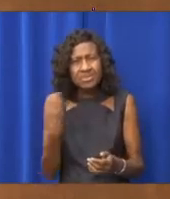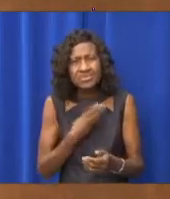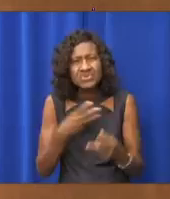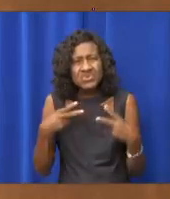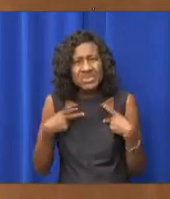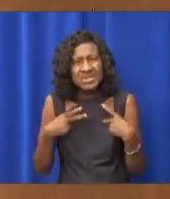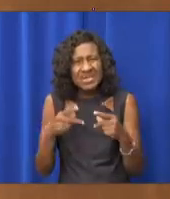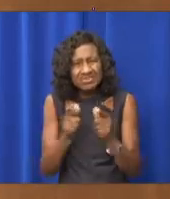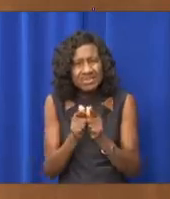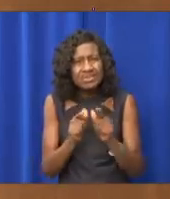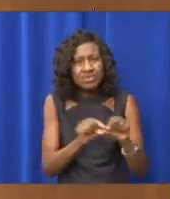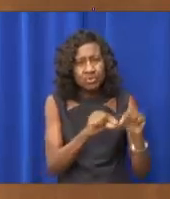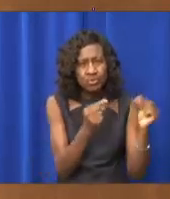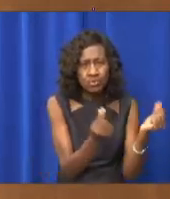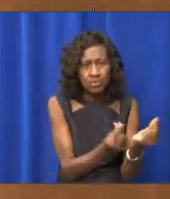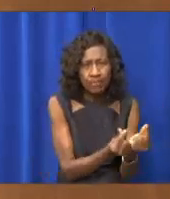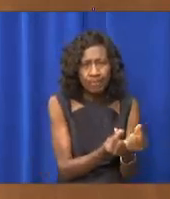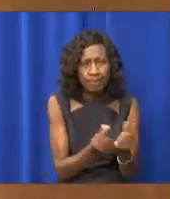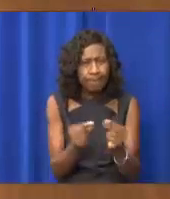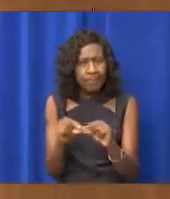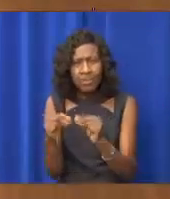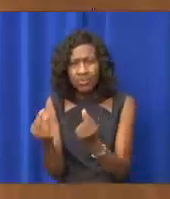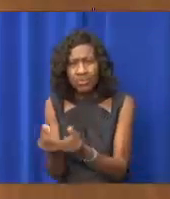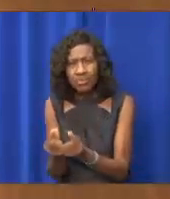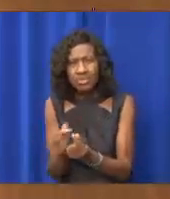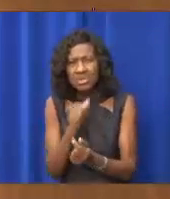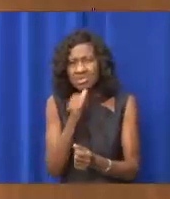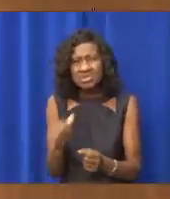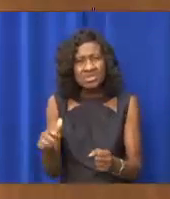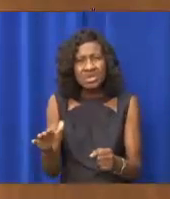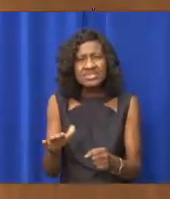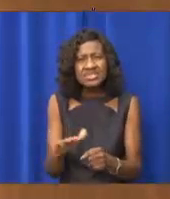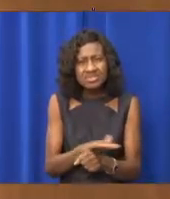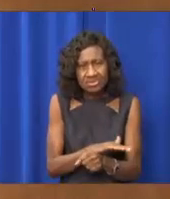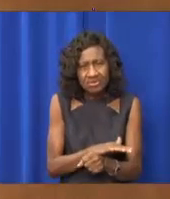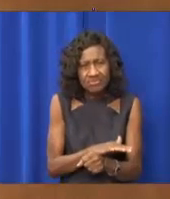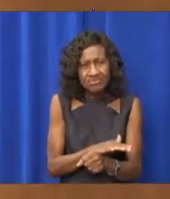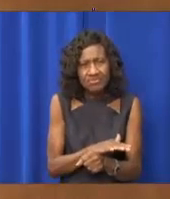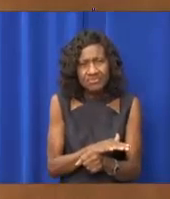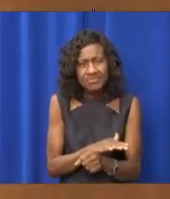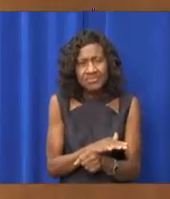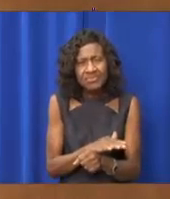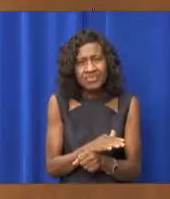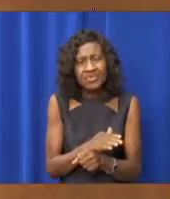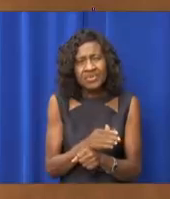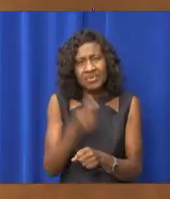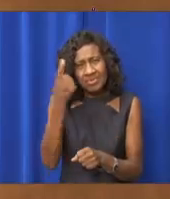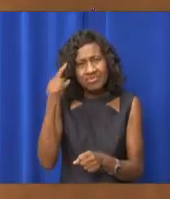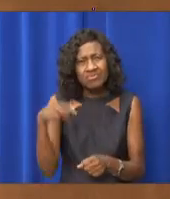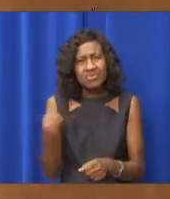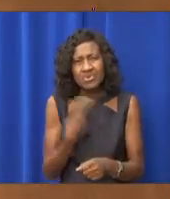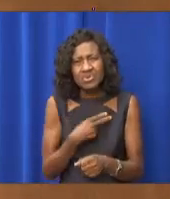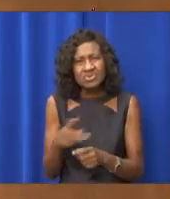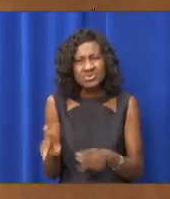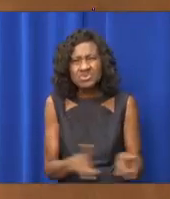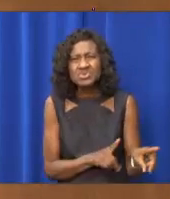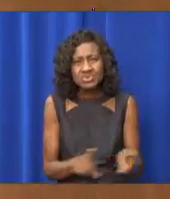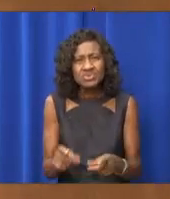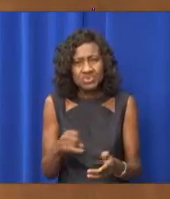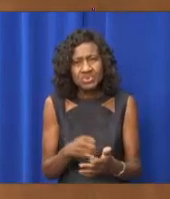you understand how, when you look at a small population where there's not enough infection going on, it becomes a fairly meaningless figure.